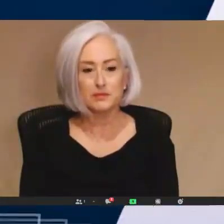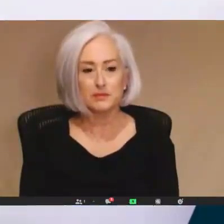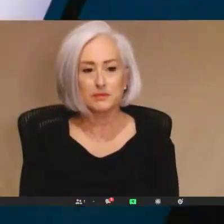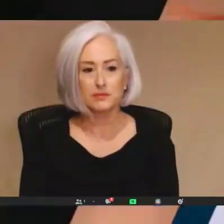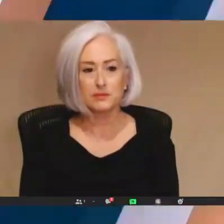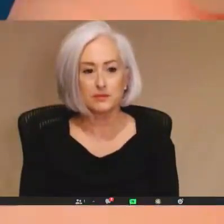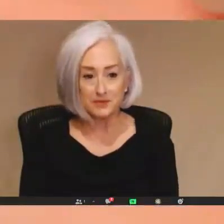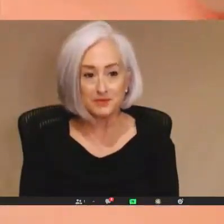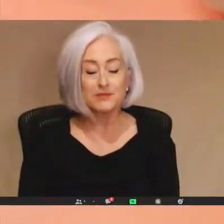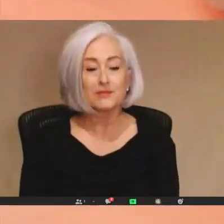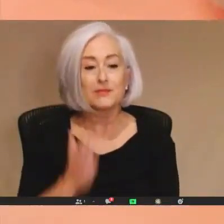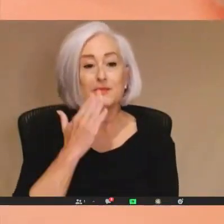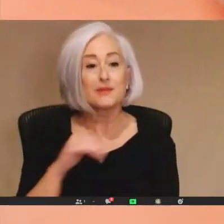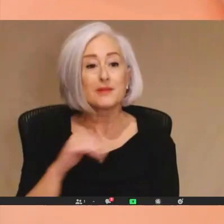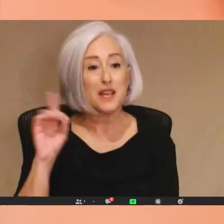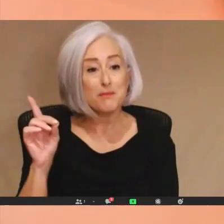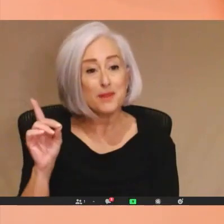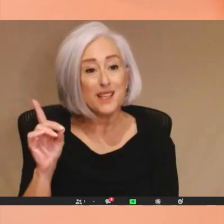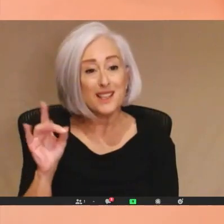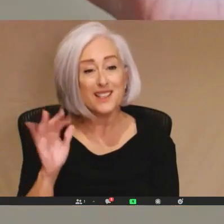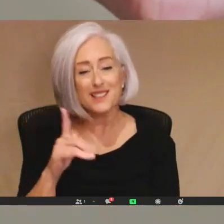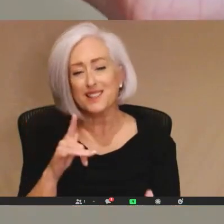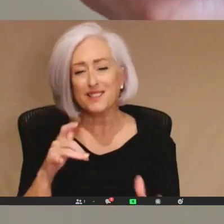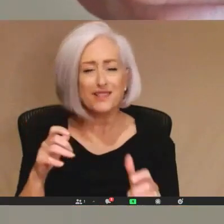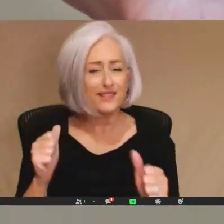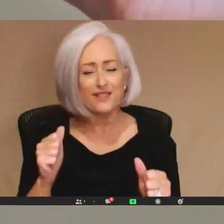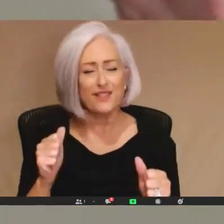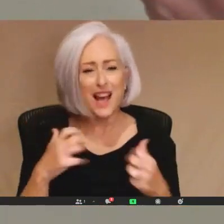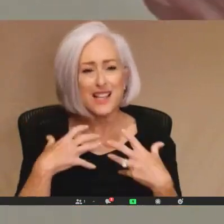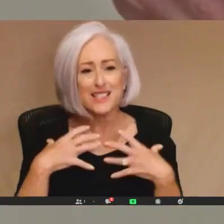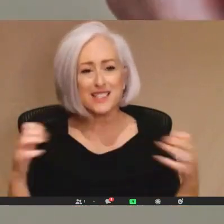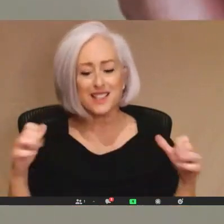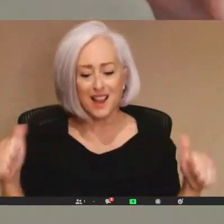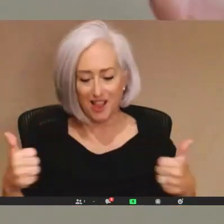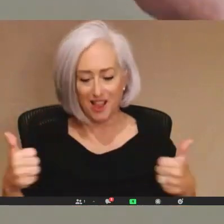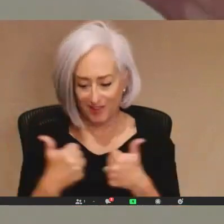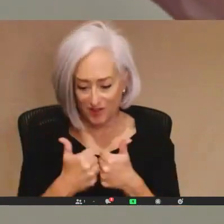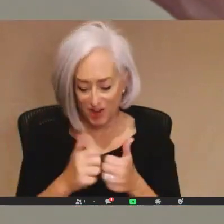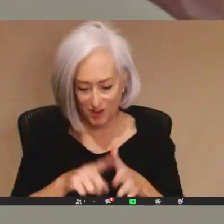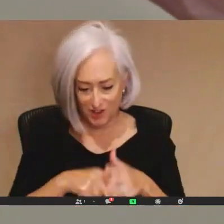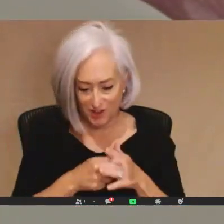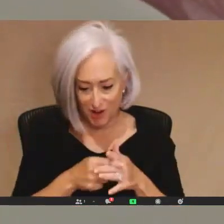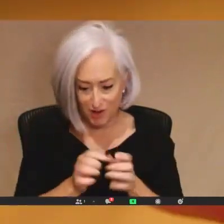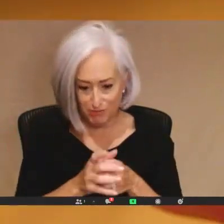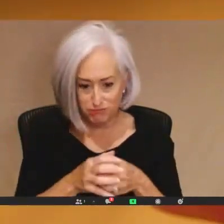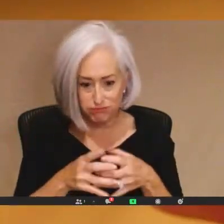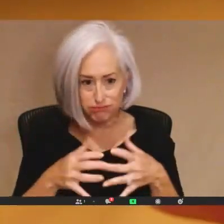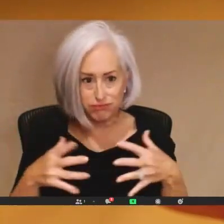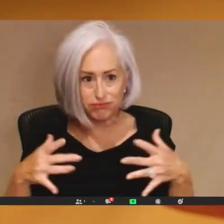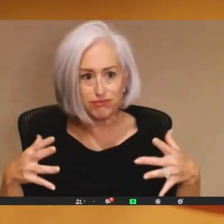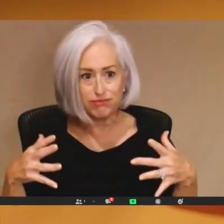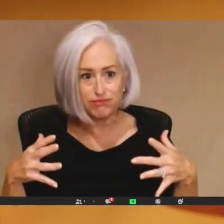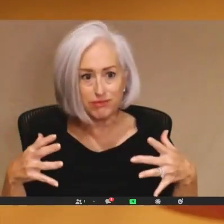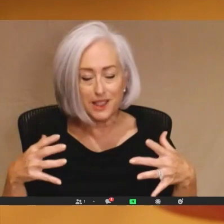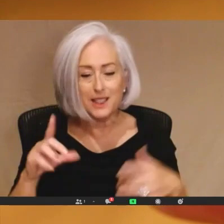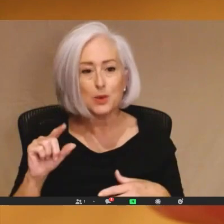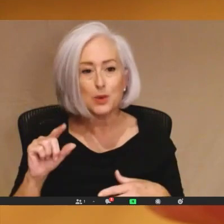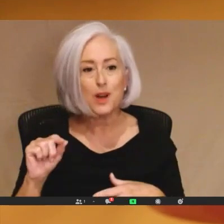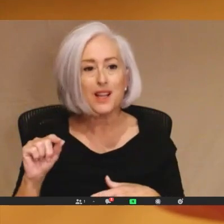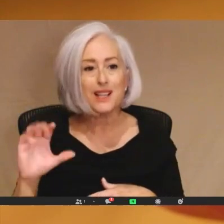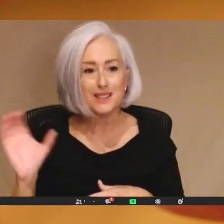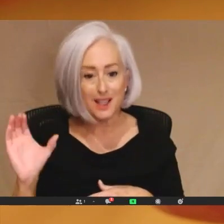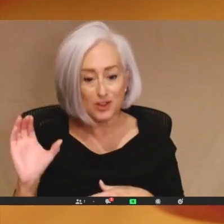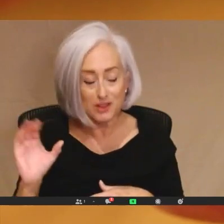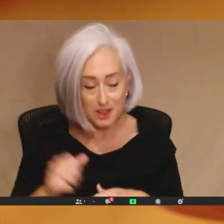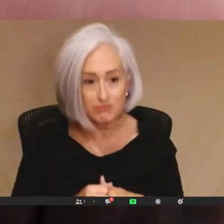Diabetes is one of the fastest growing health challenges of the 21st century. Adults living with diabetes have more than tripled in the past 20 years.